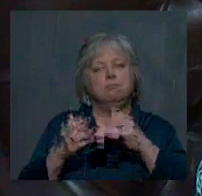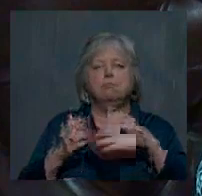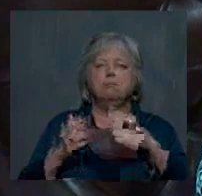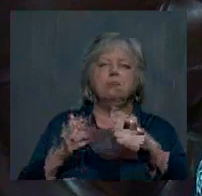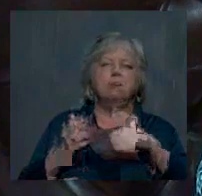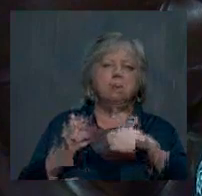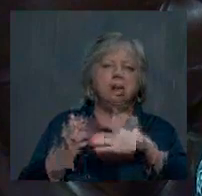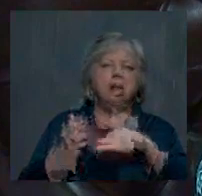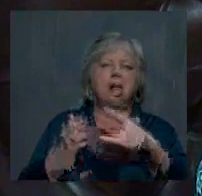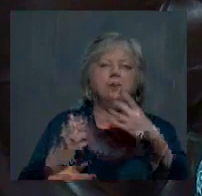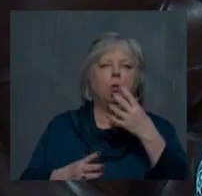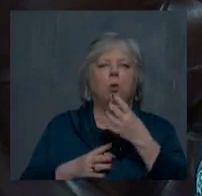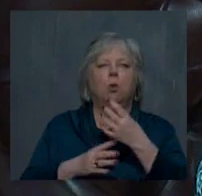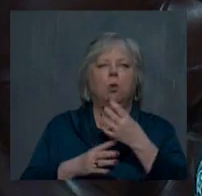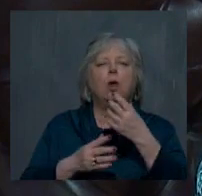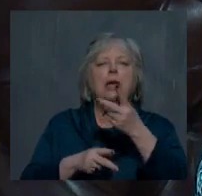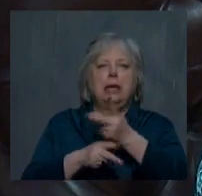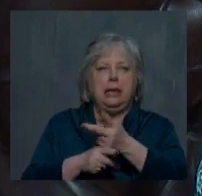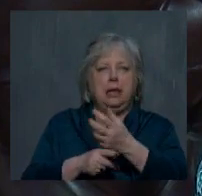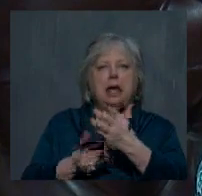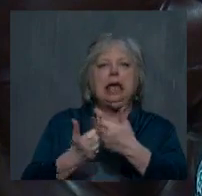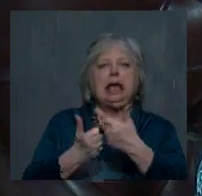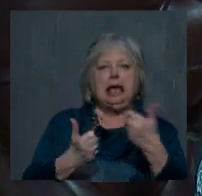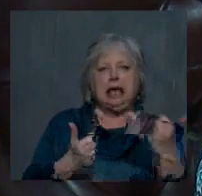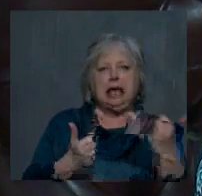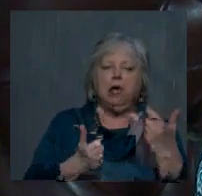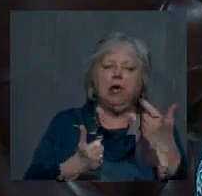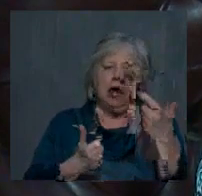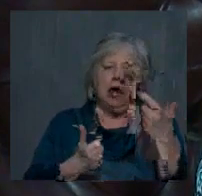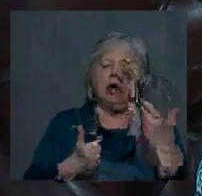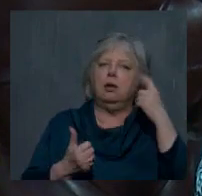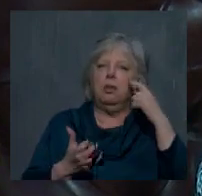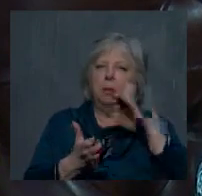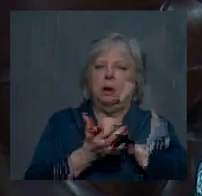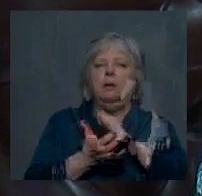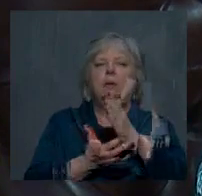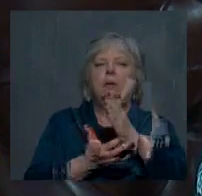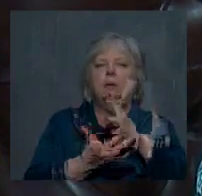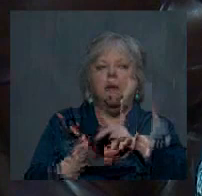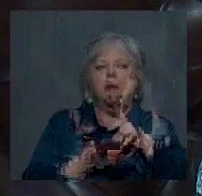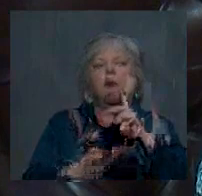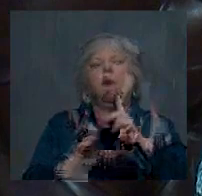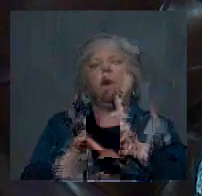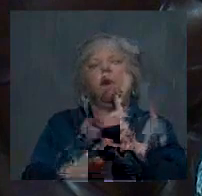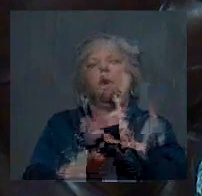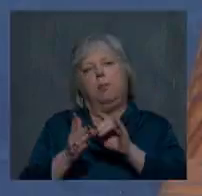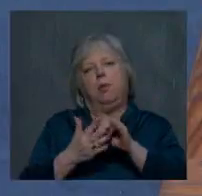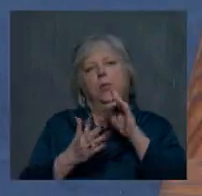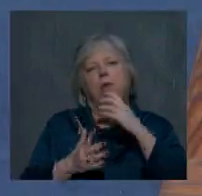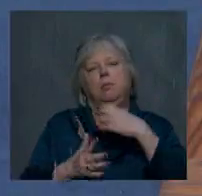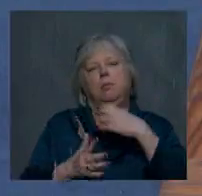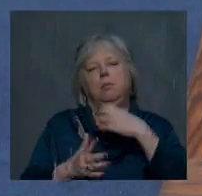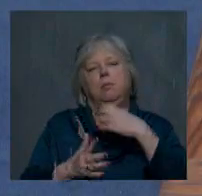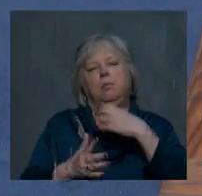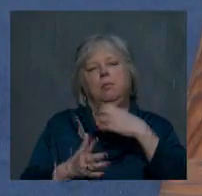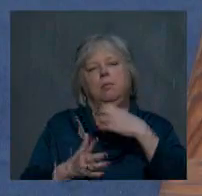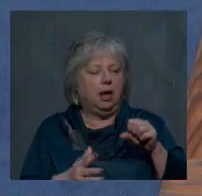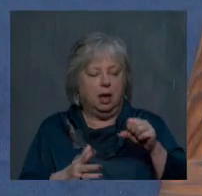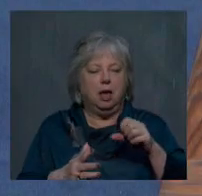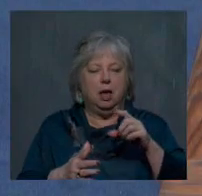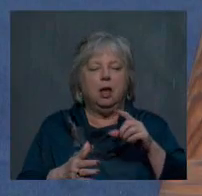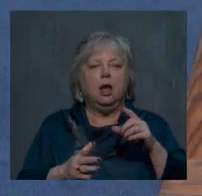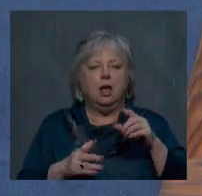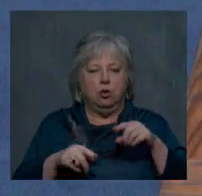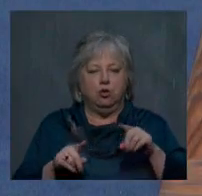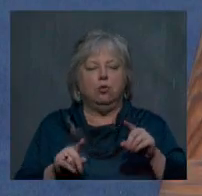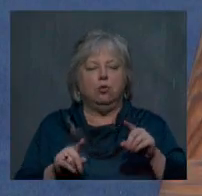I would like to help people that would do it. Yeah, one registered